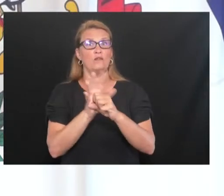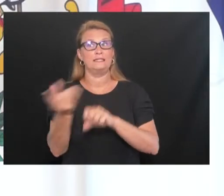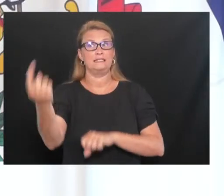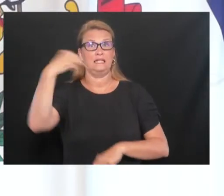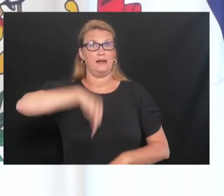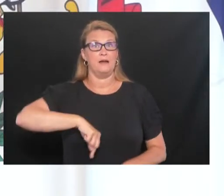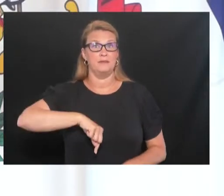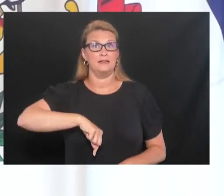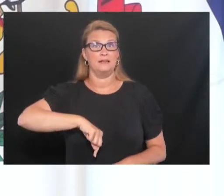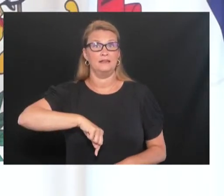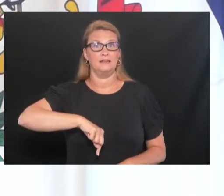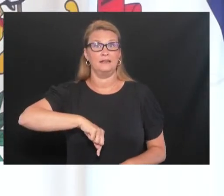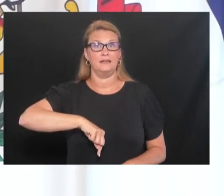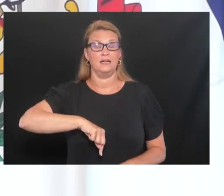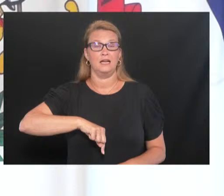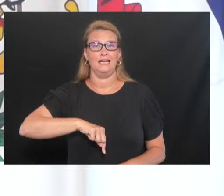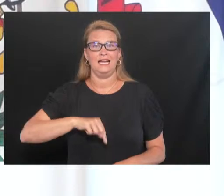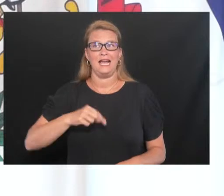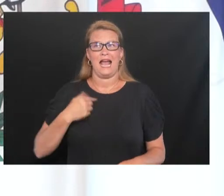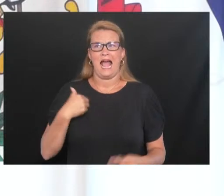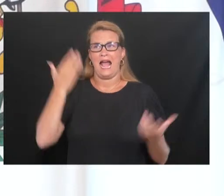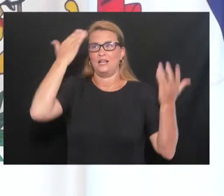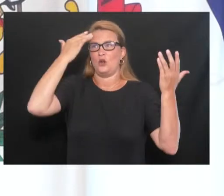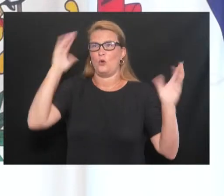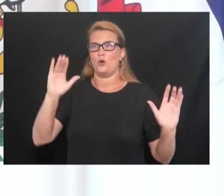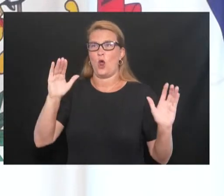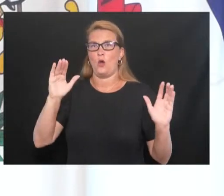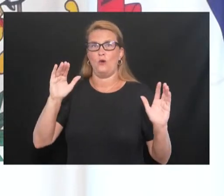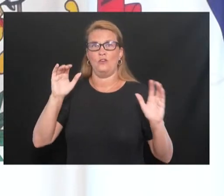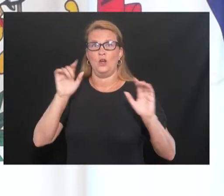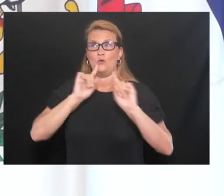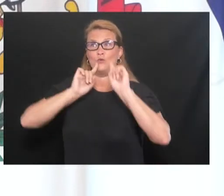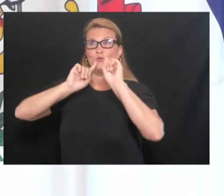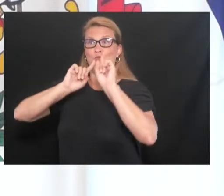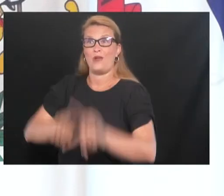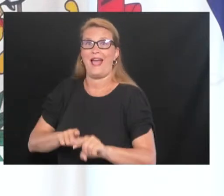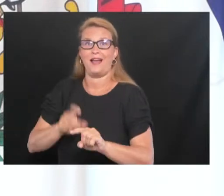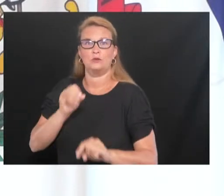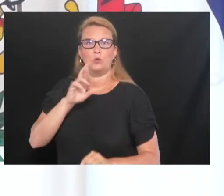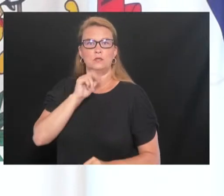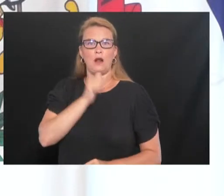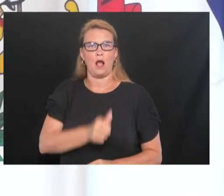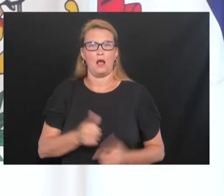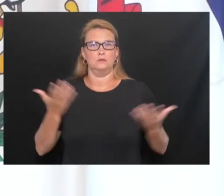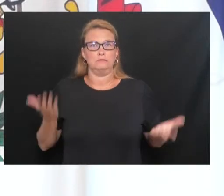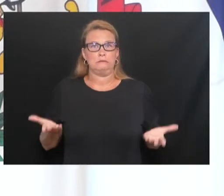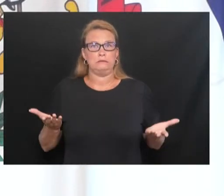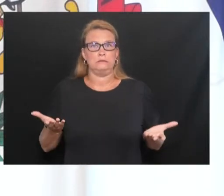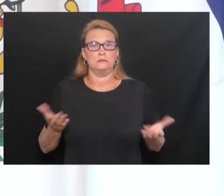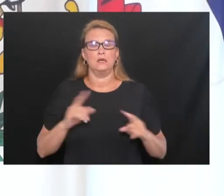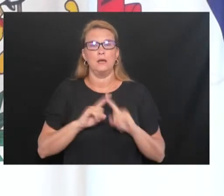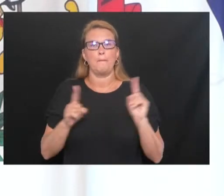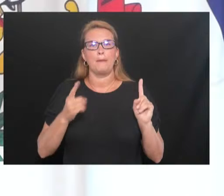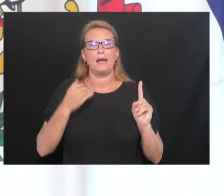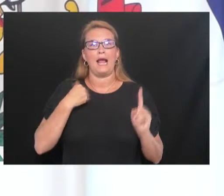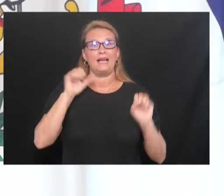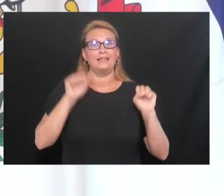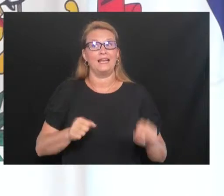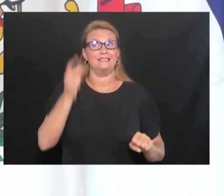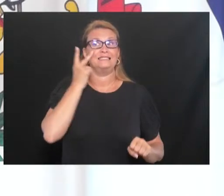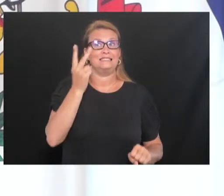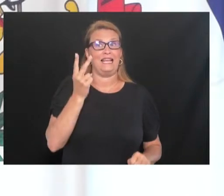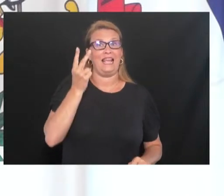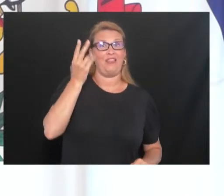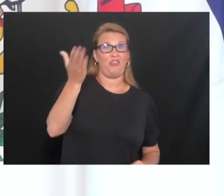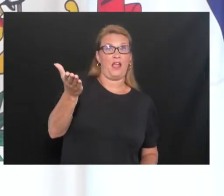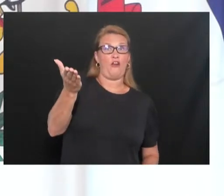am hesitant to whether or not to shoot or not. But I know for sure that I can see the enemy coming. At